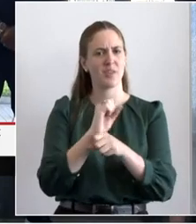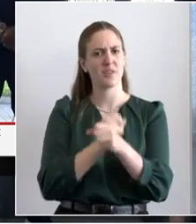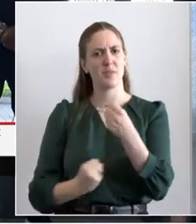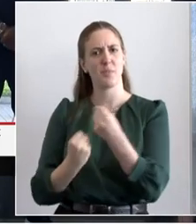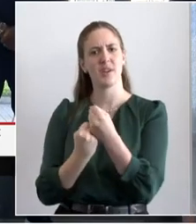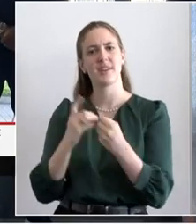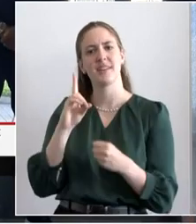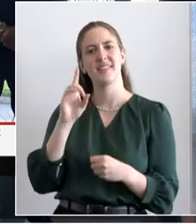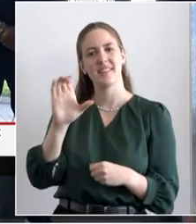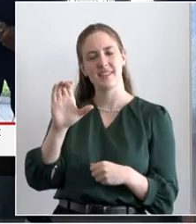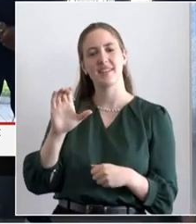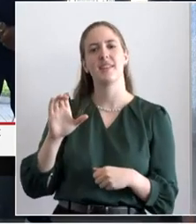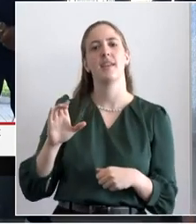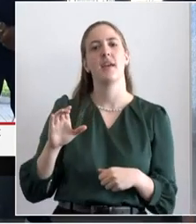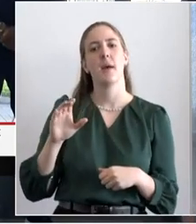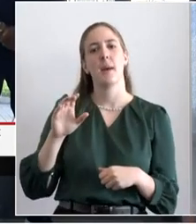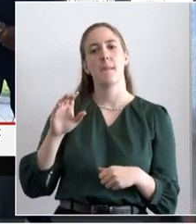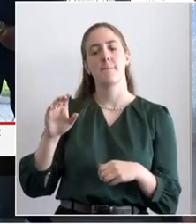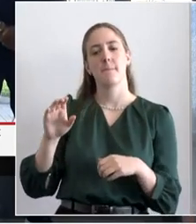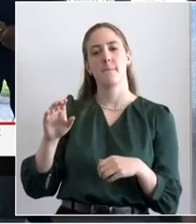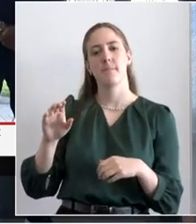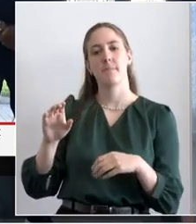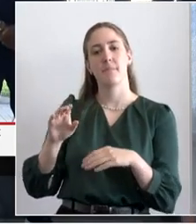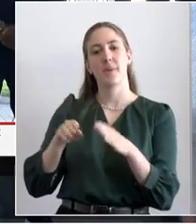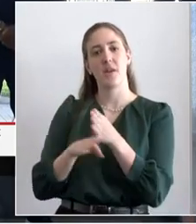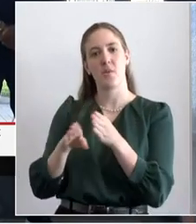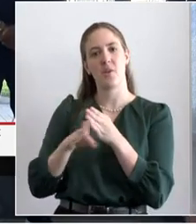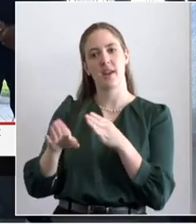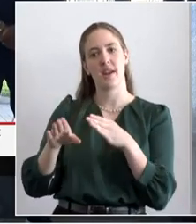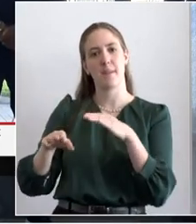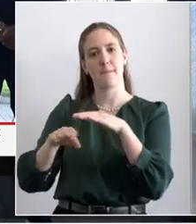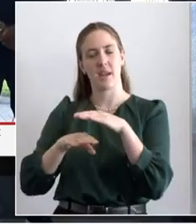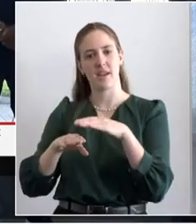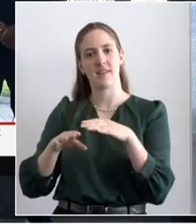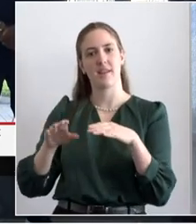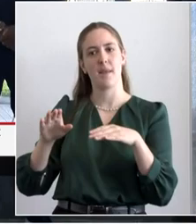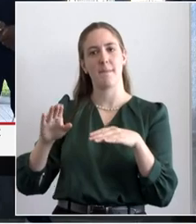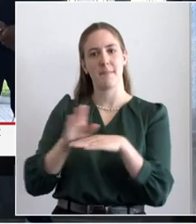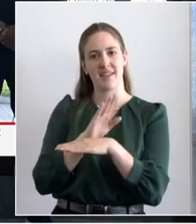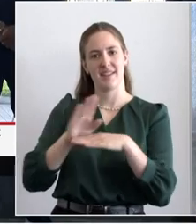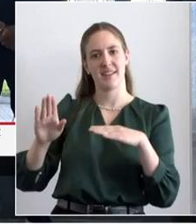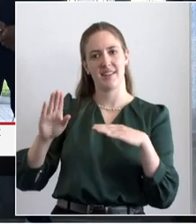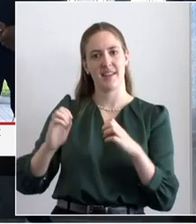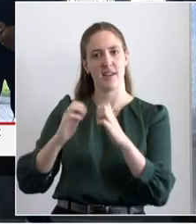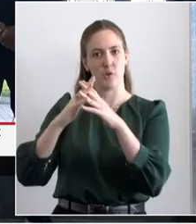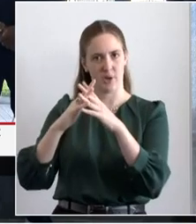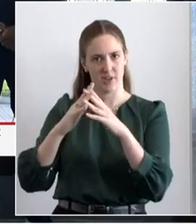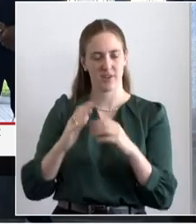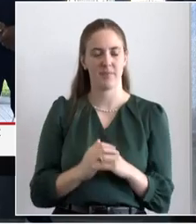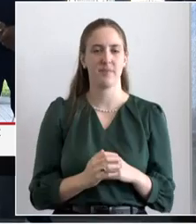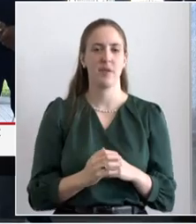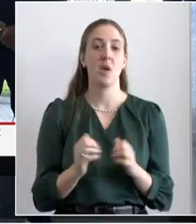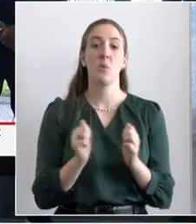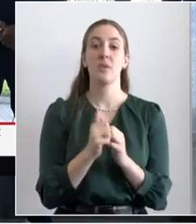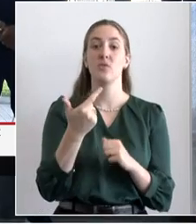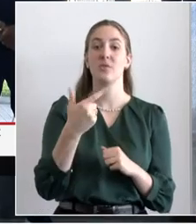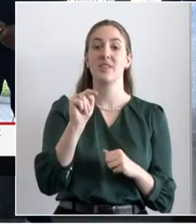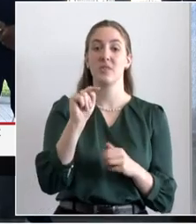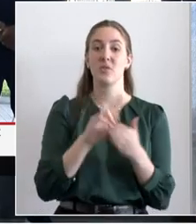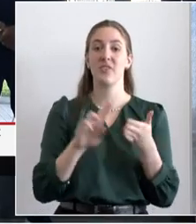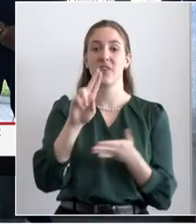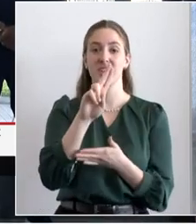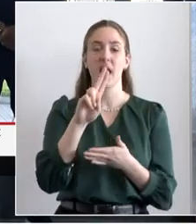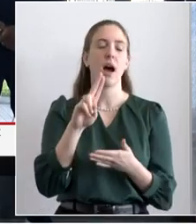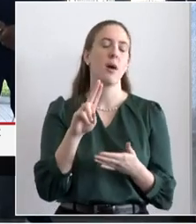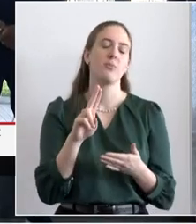minority-owned business enterprises and equitable economic development in the district. On behalf of Georgetown University, I'm deeply grateful to